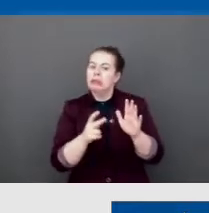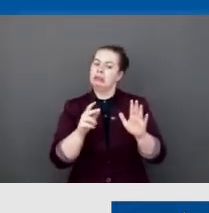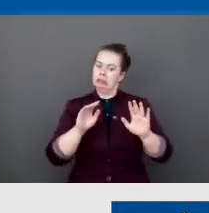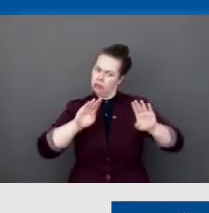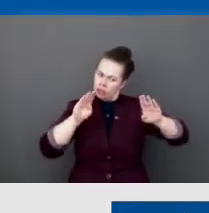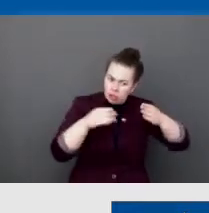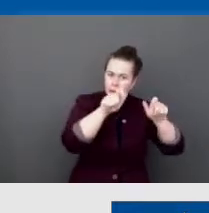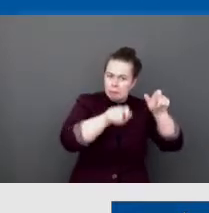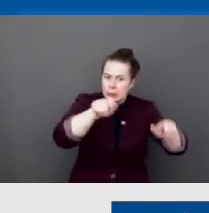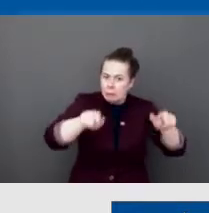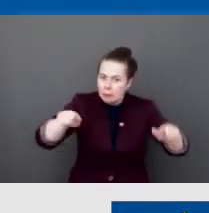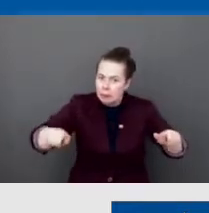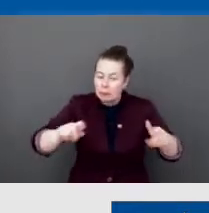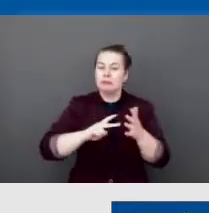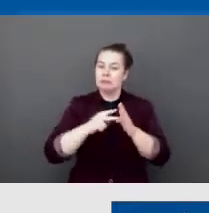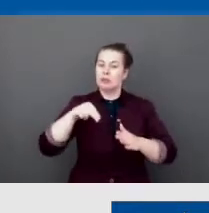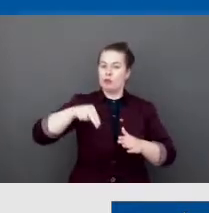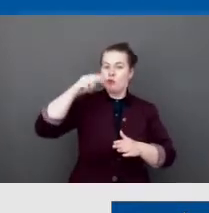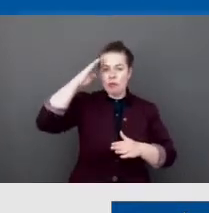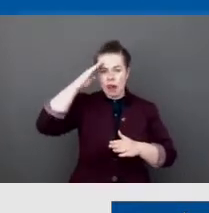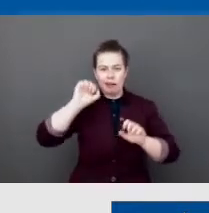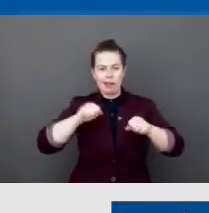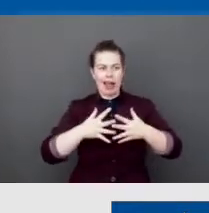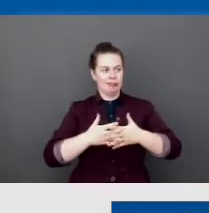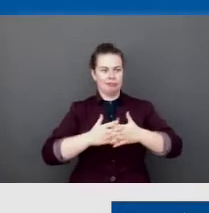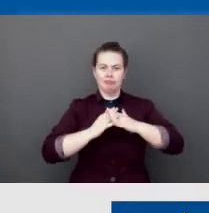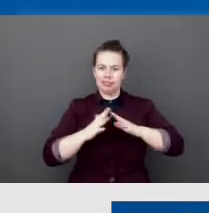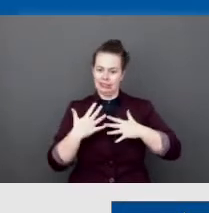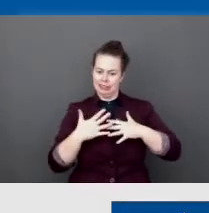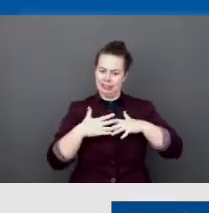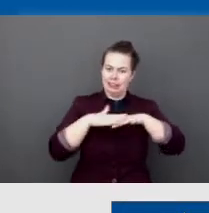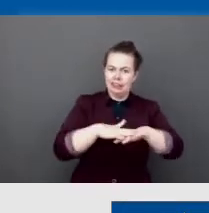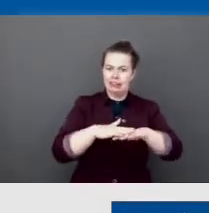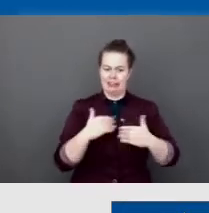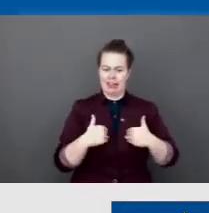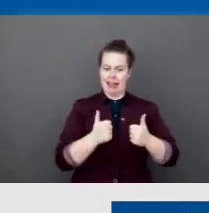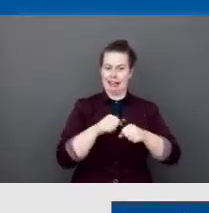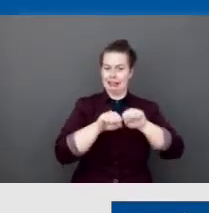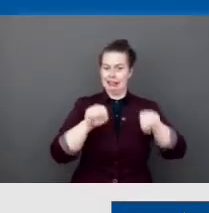And that enables the integration, and as Northern Ireland is an integrated